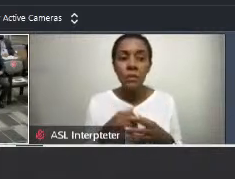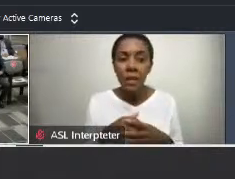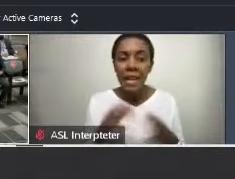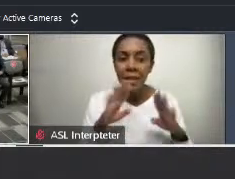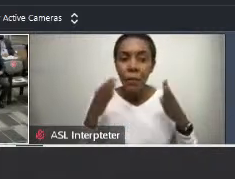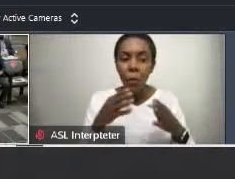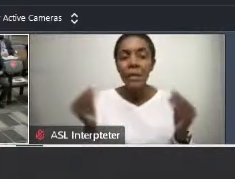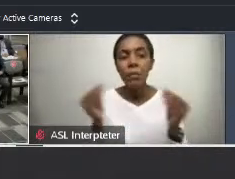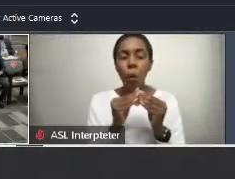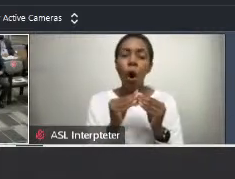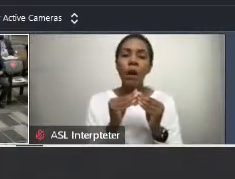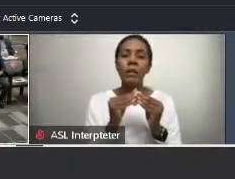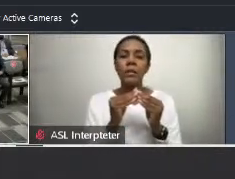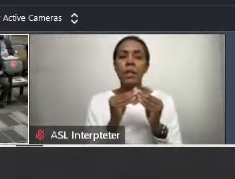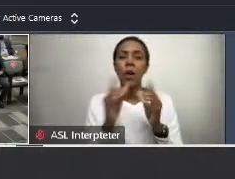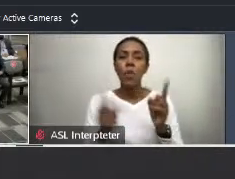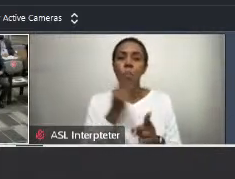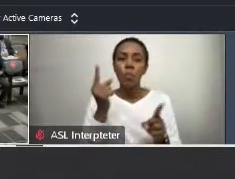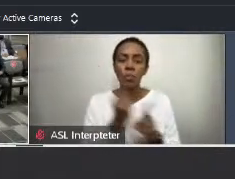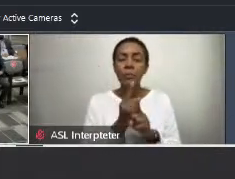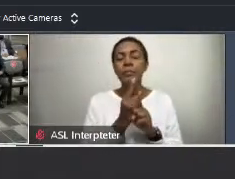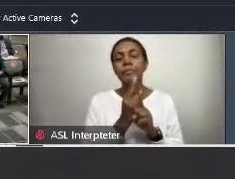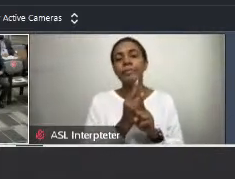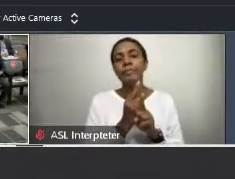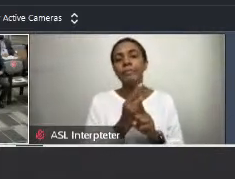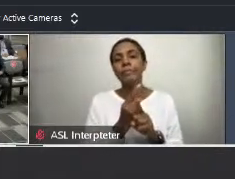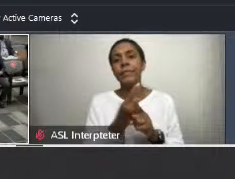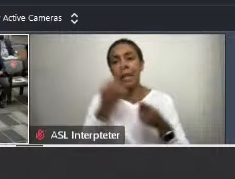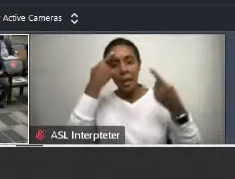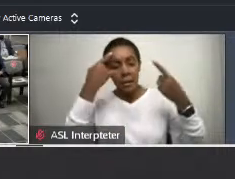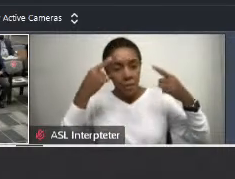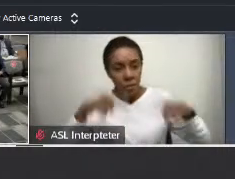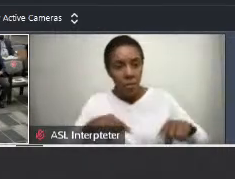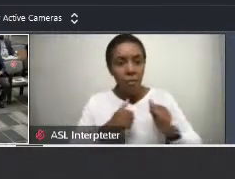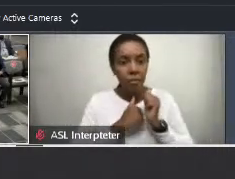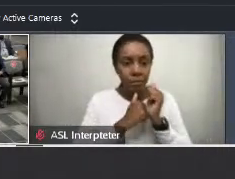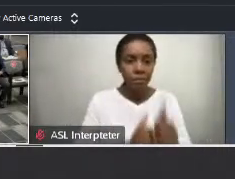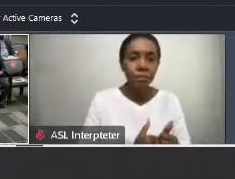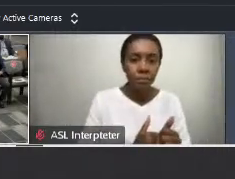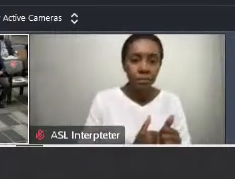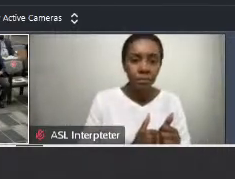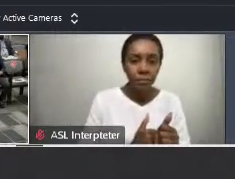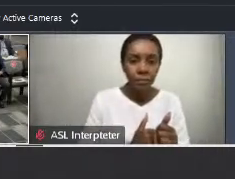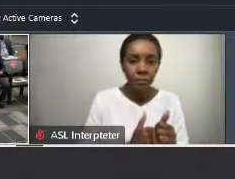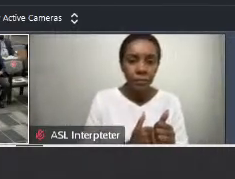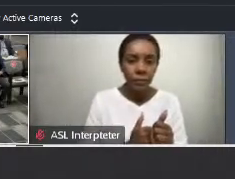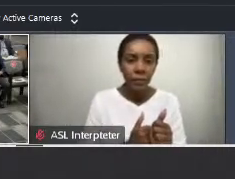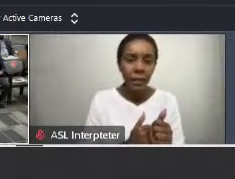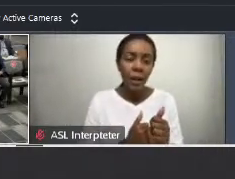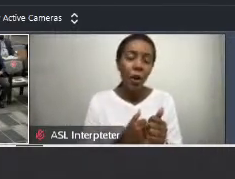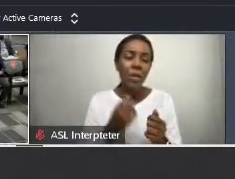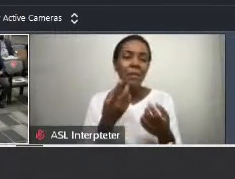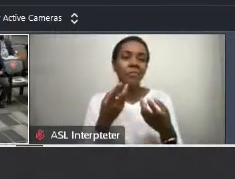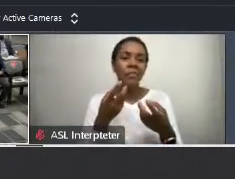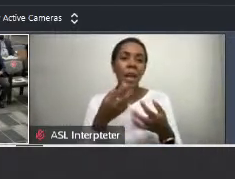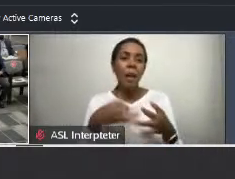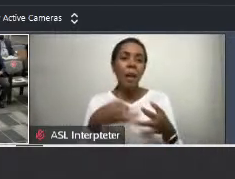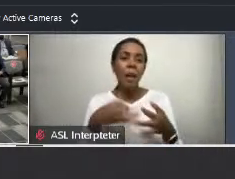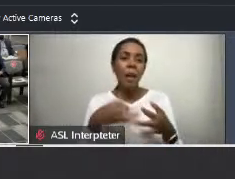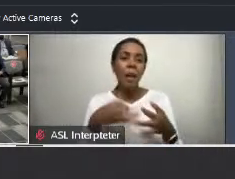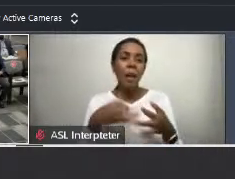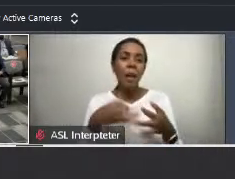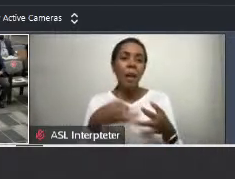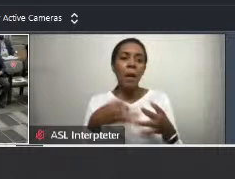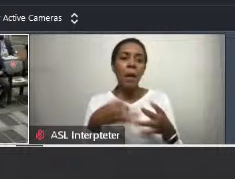on regulatory compliance and managing our industrial users more effectively as the highlights of this. So I